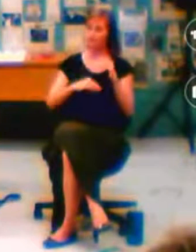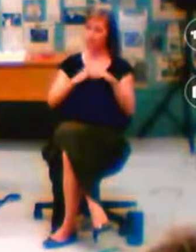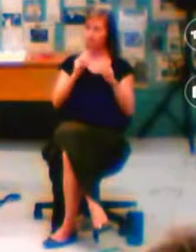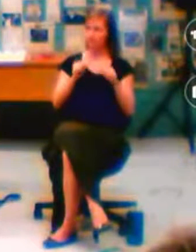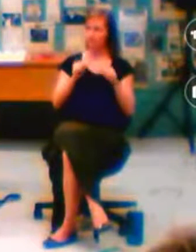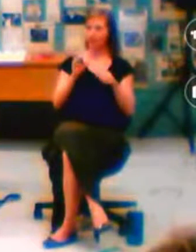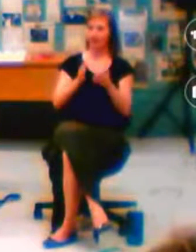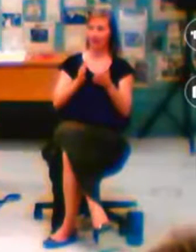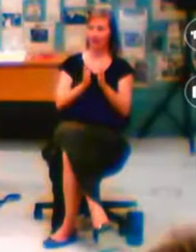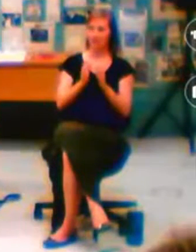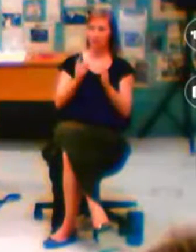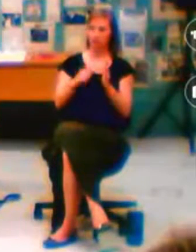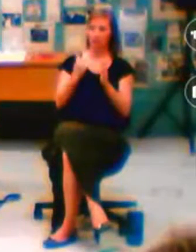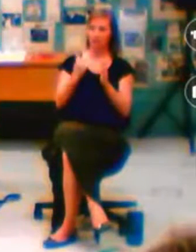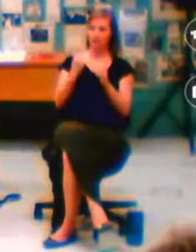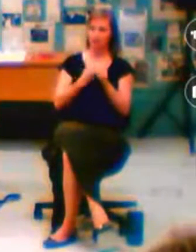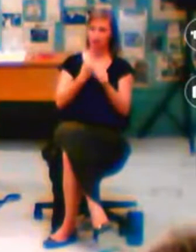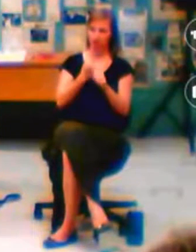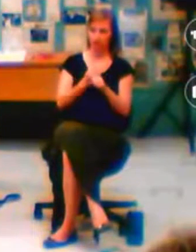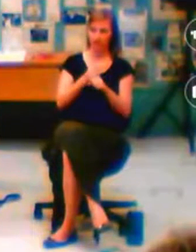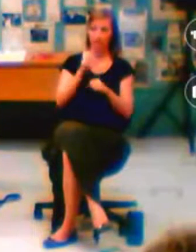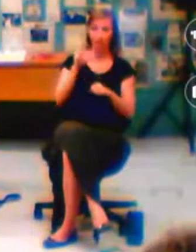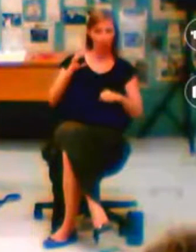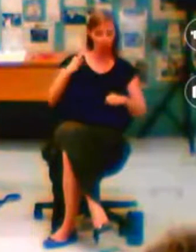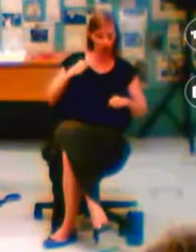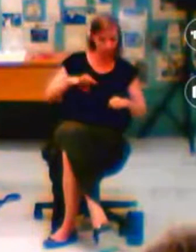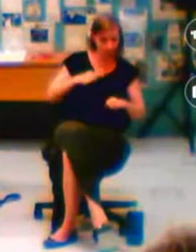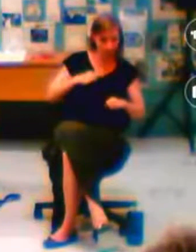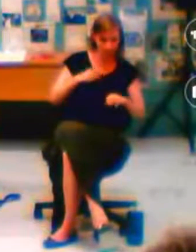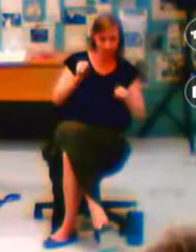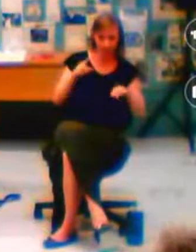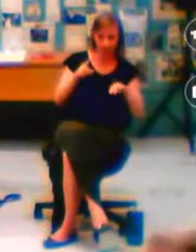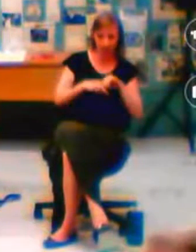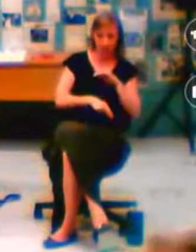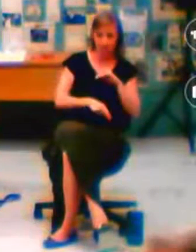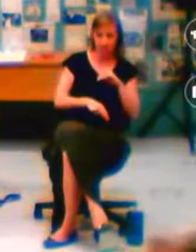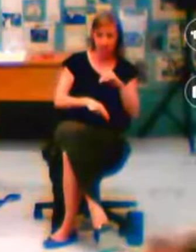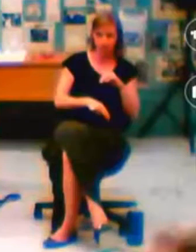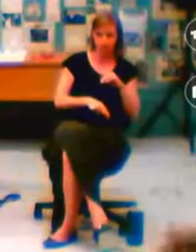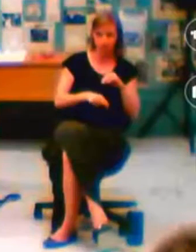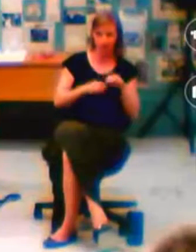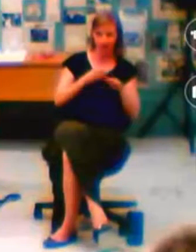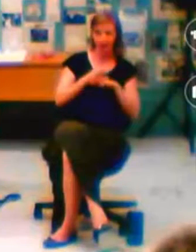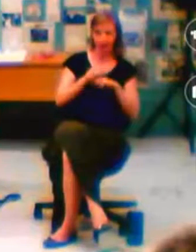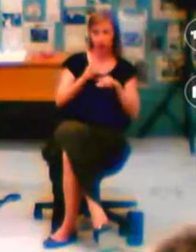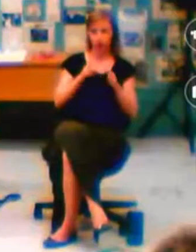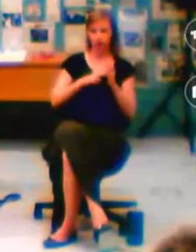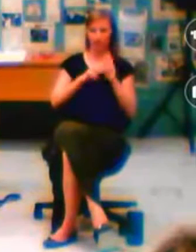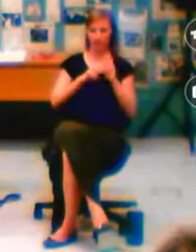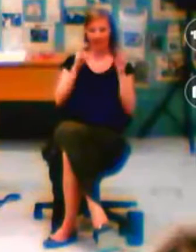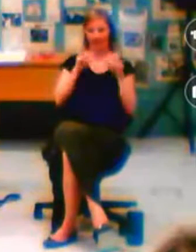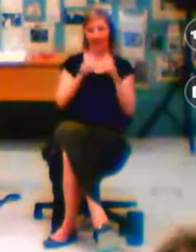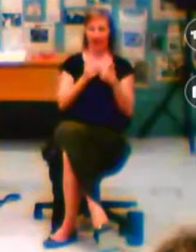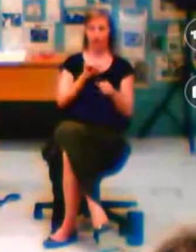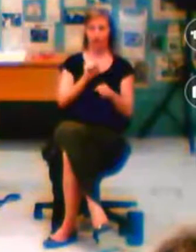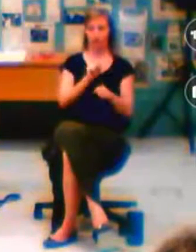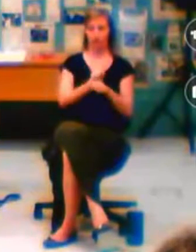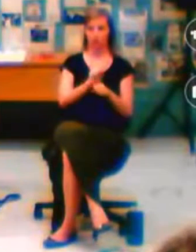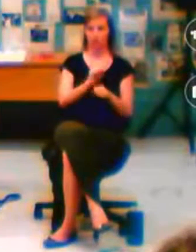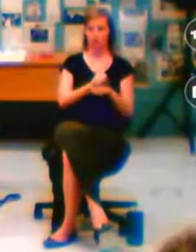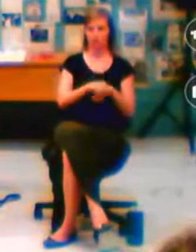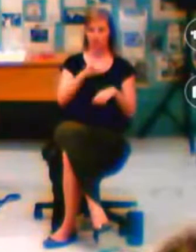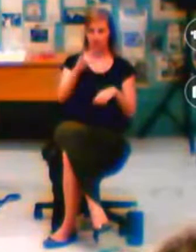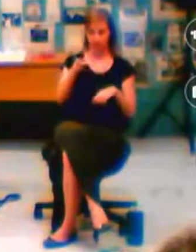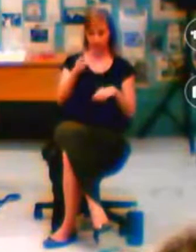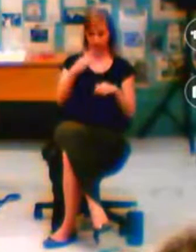premium taxes cannot be raised without a vote of the membership. And that at most the board can ask the membership once a year to